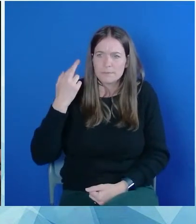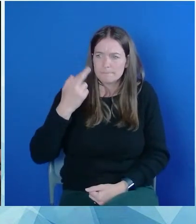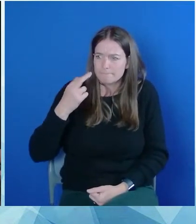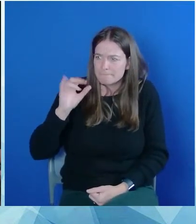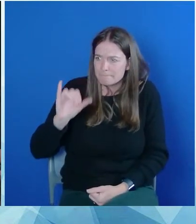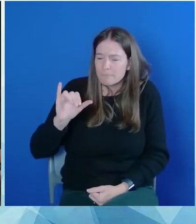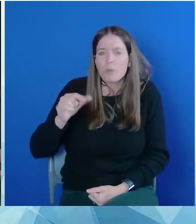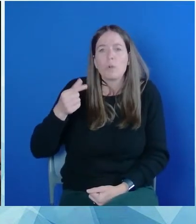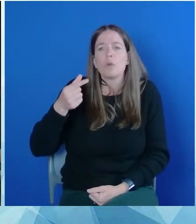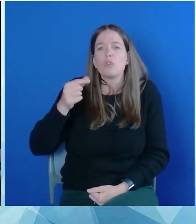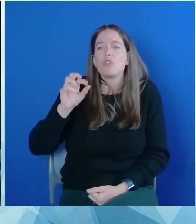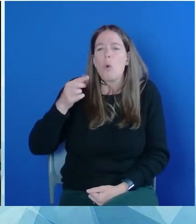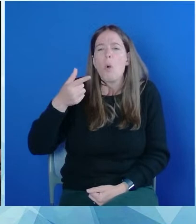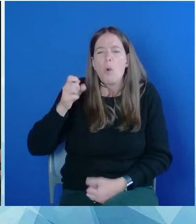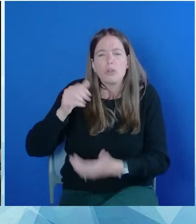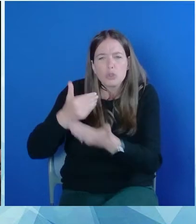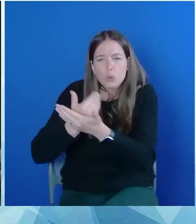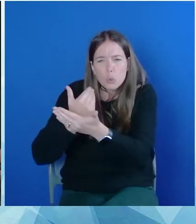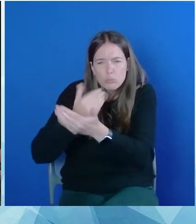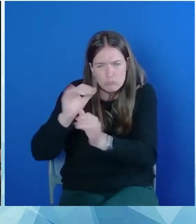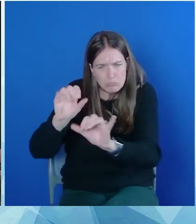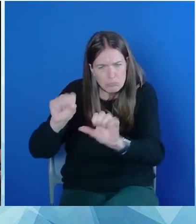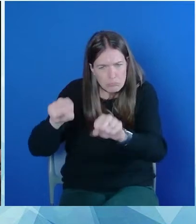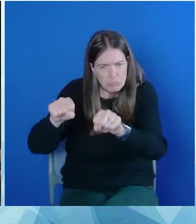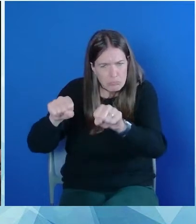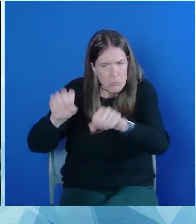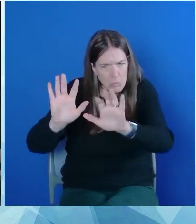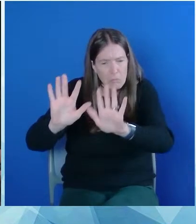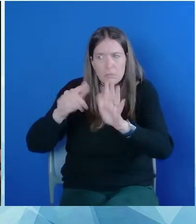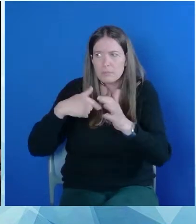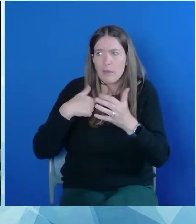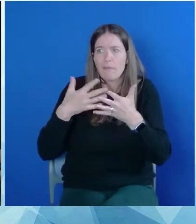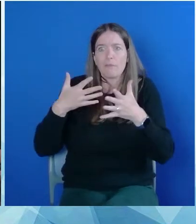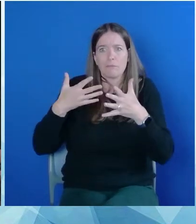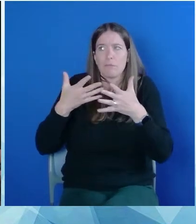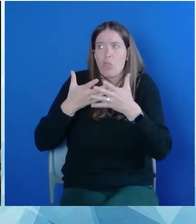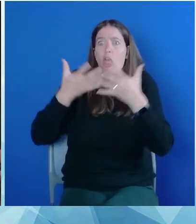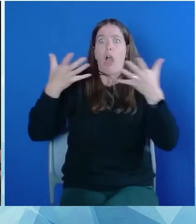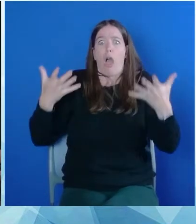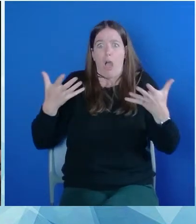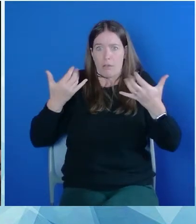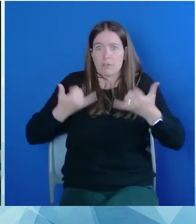yes, George is new. He does have a lot to learn.